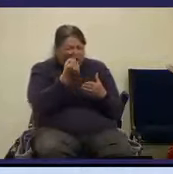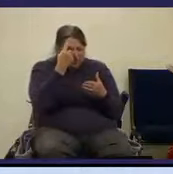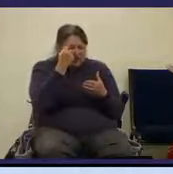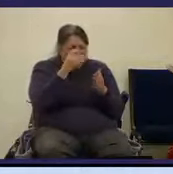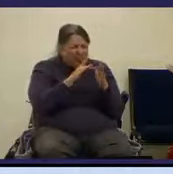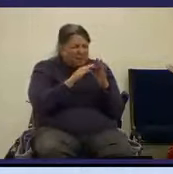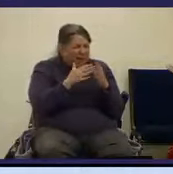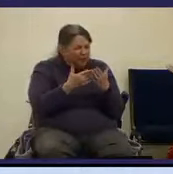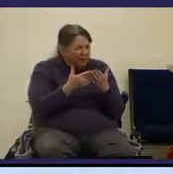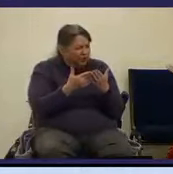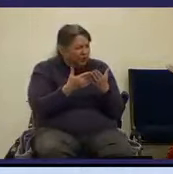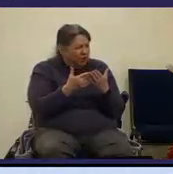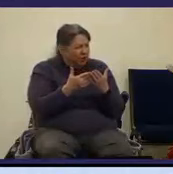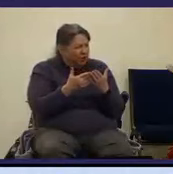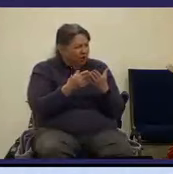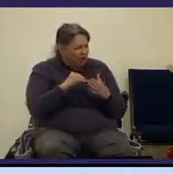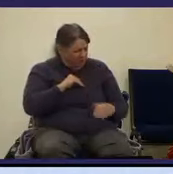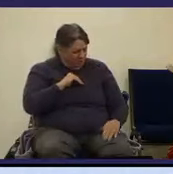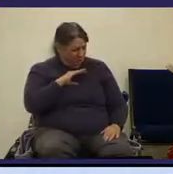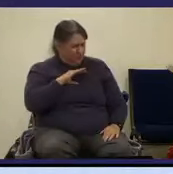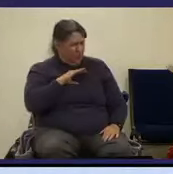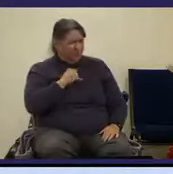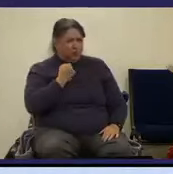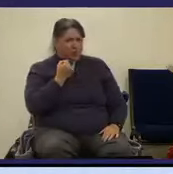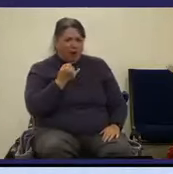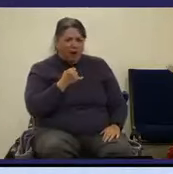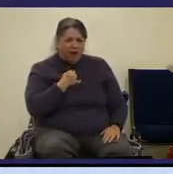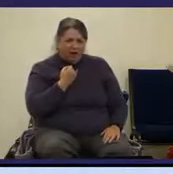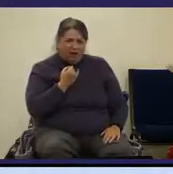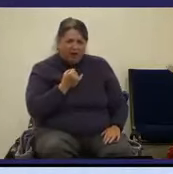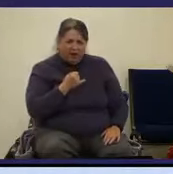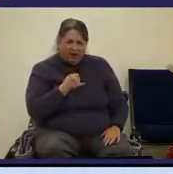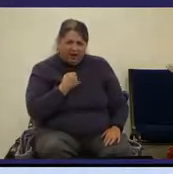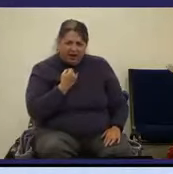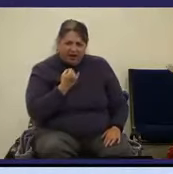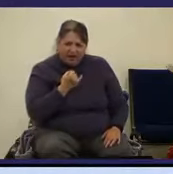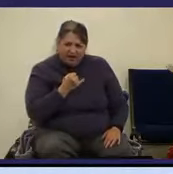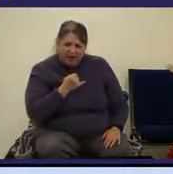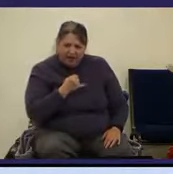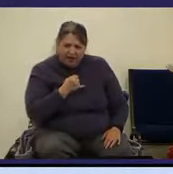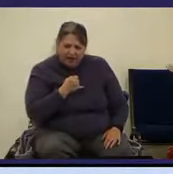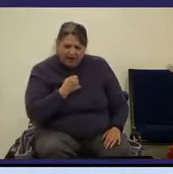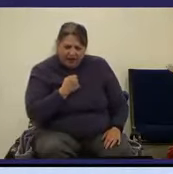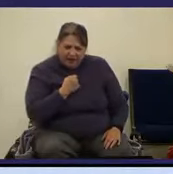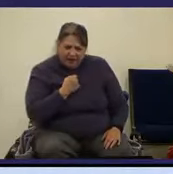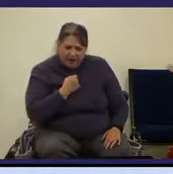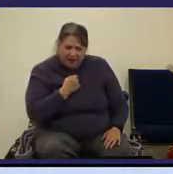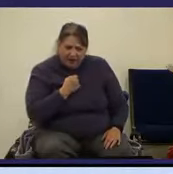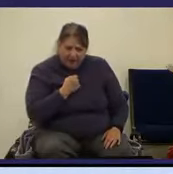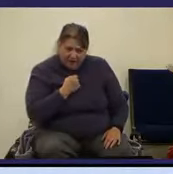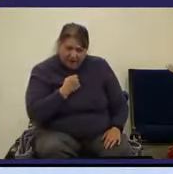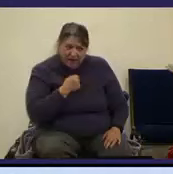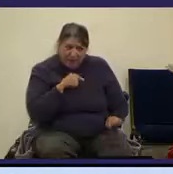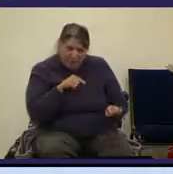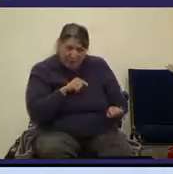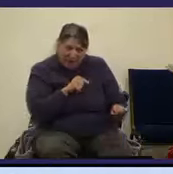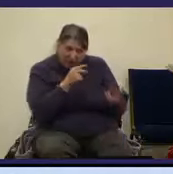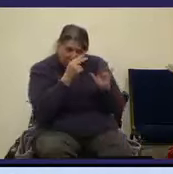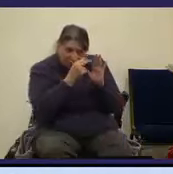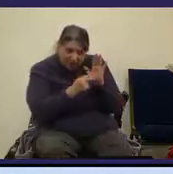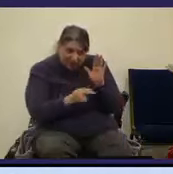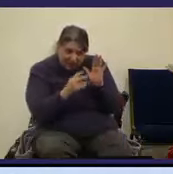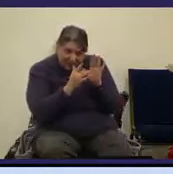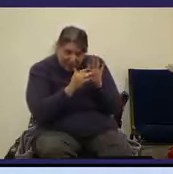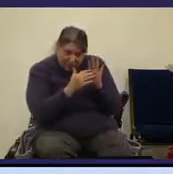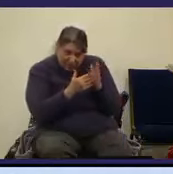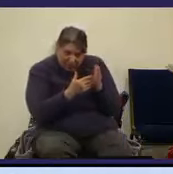knowing that we have his word, and that we have his word on our side. And so as you read his word,